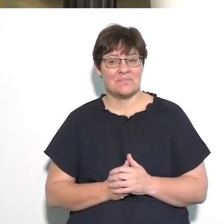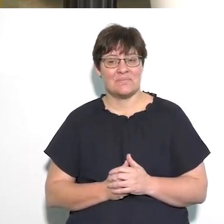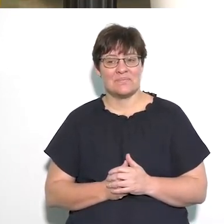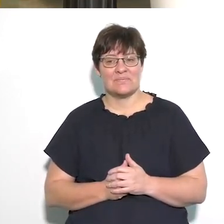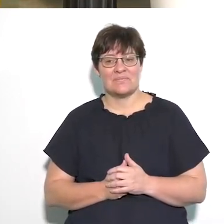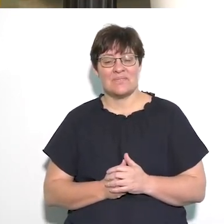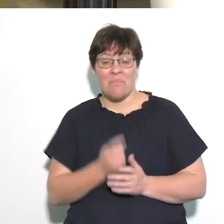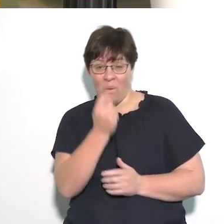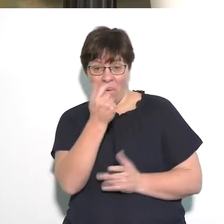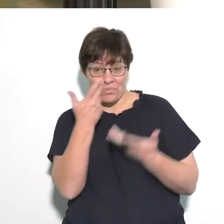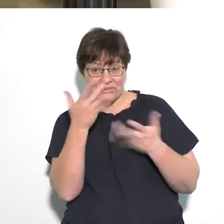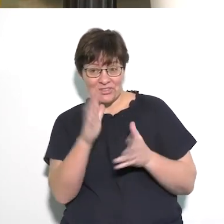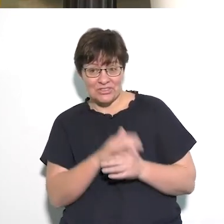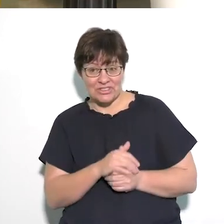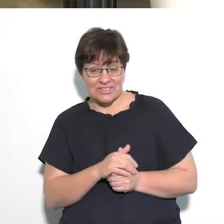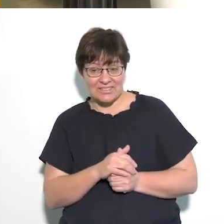So I think we're almost done.